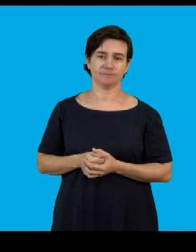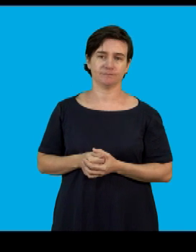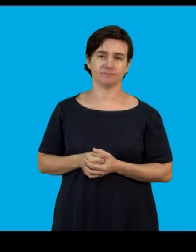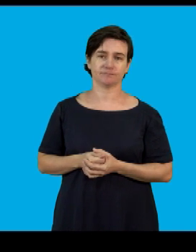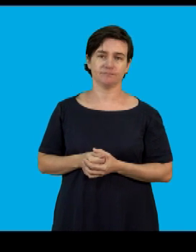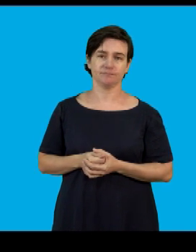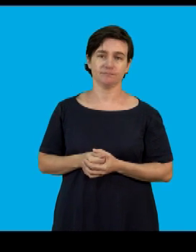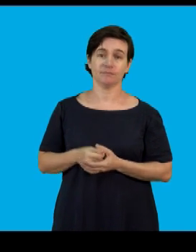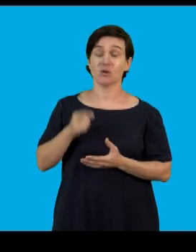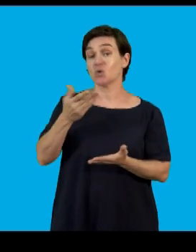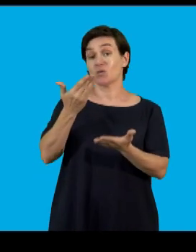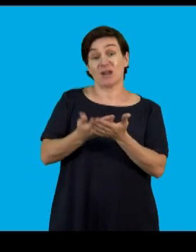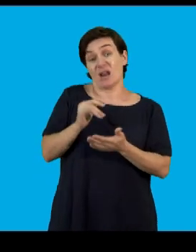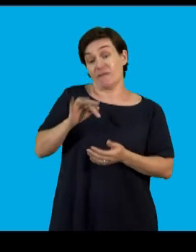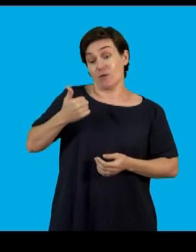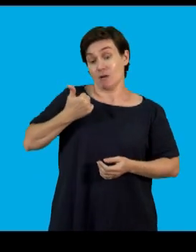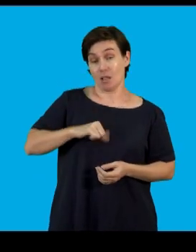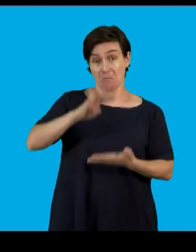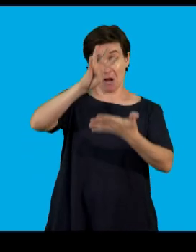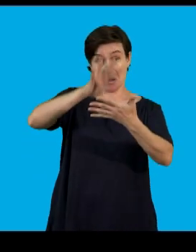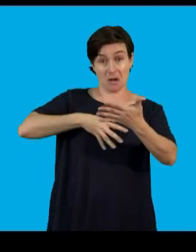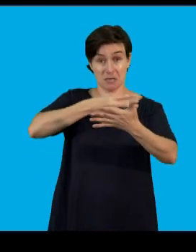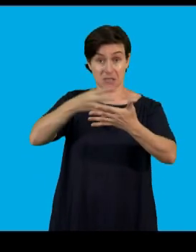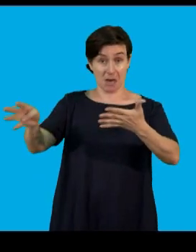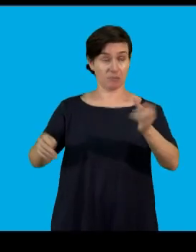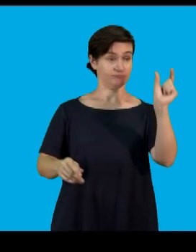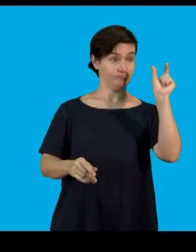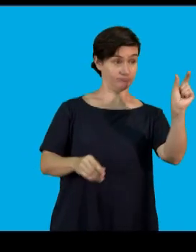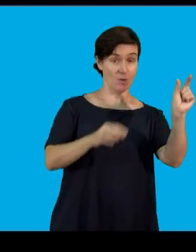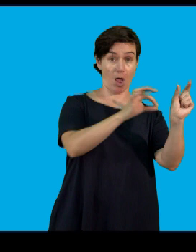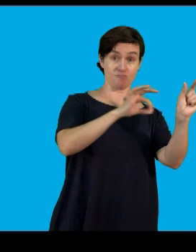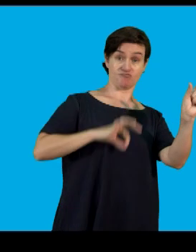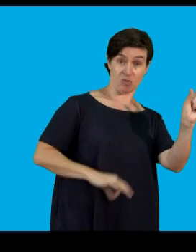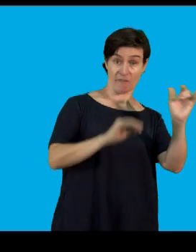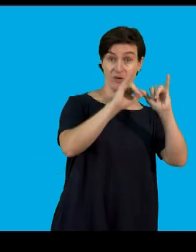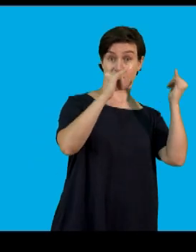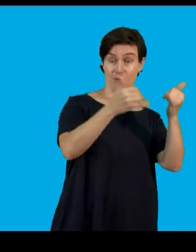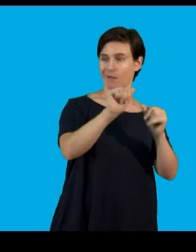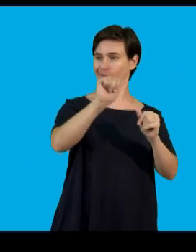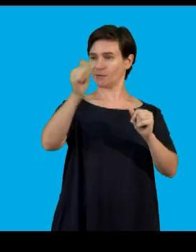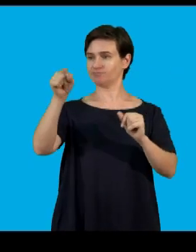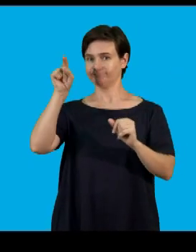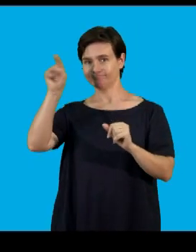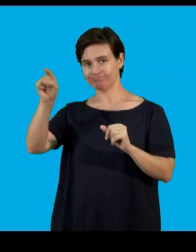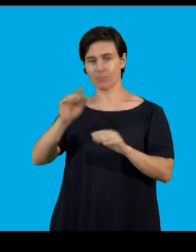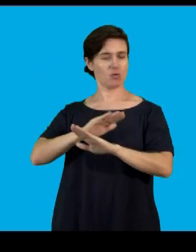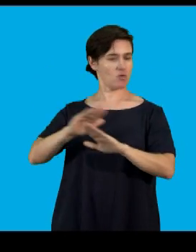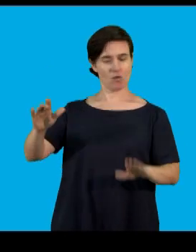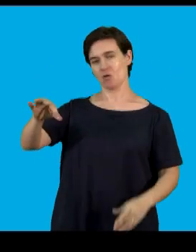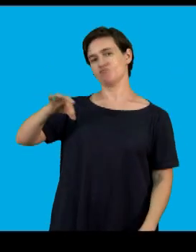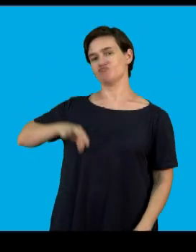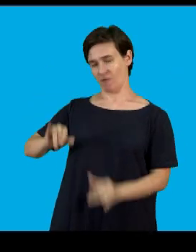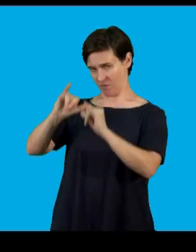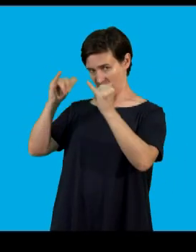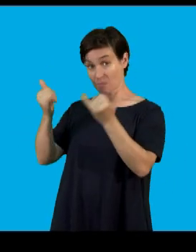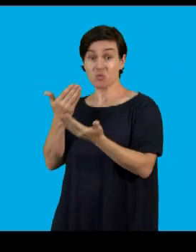do your own table, and then you write profit companies here, profit, and then here you can do your